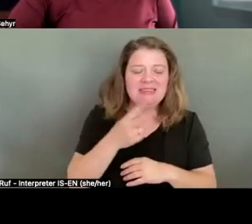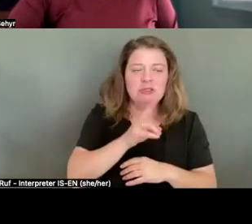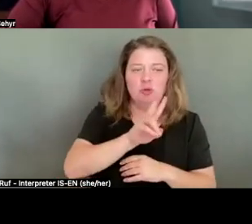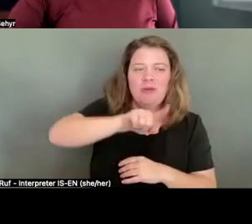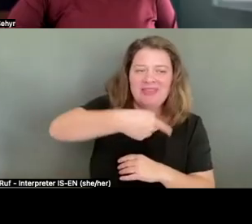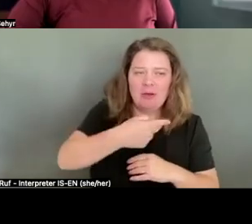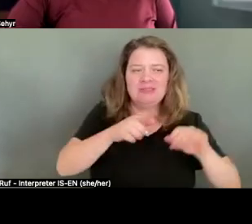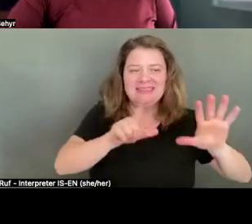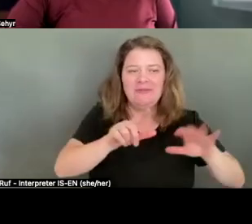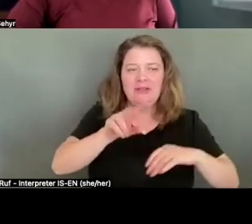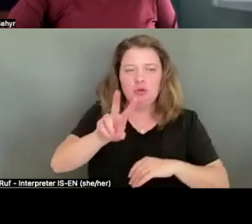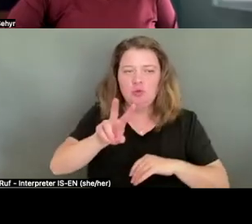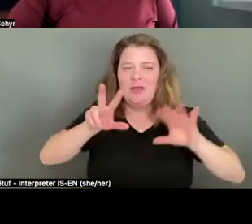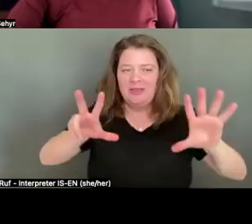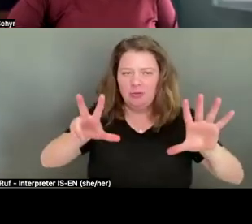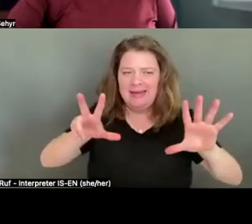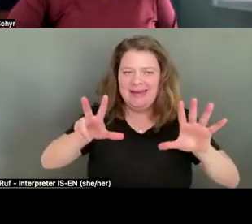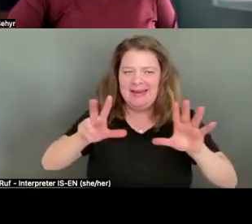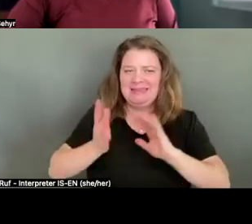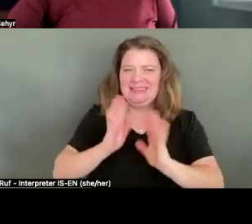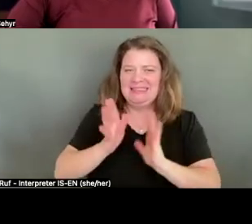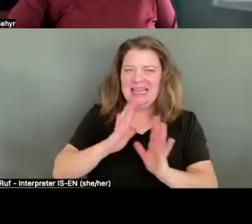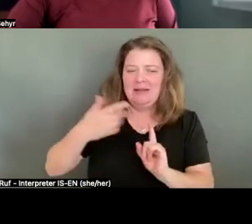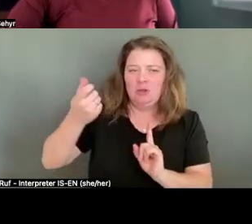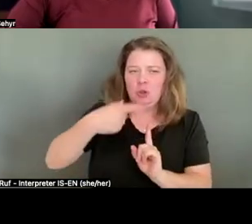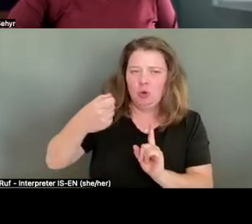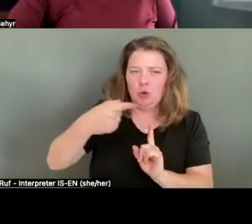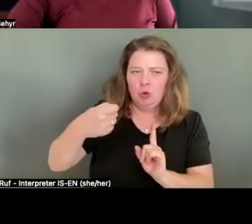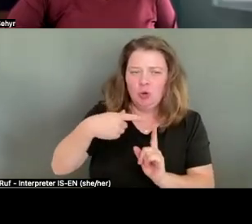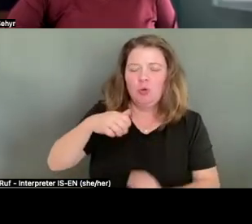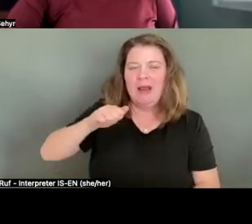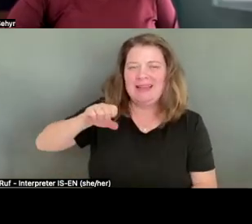2,723 Q signs from the ASLX database.